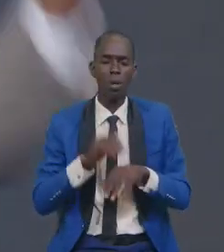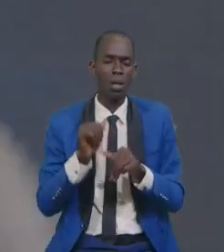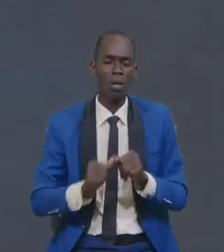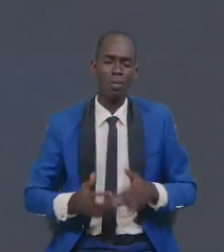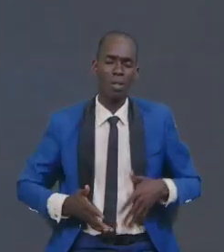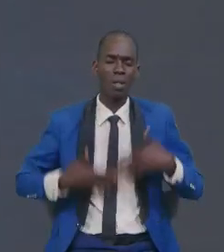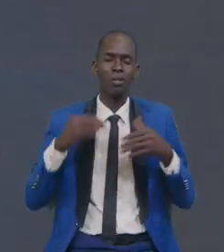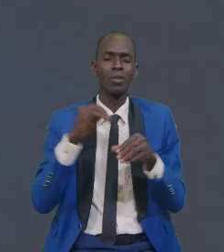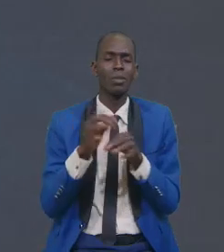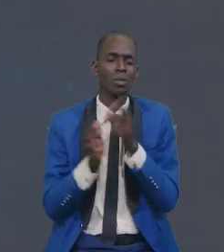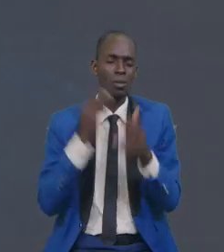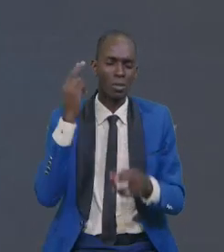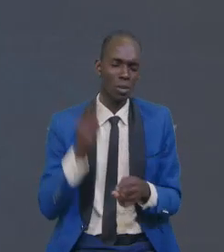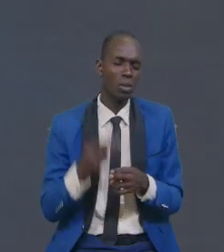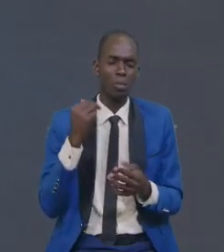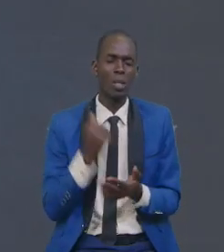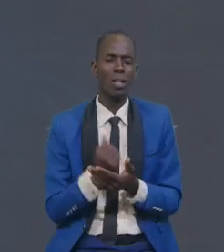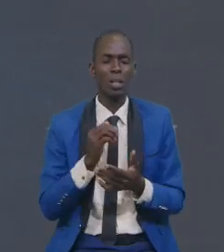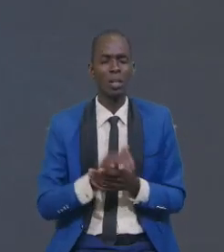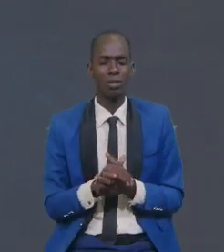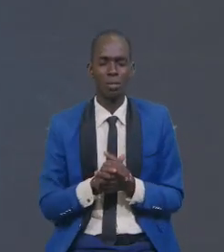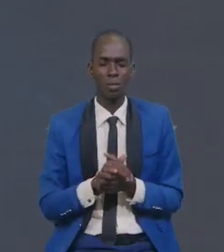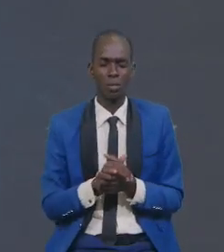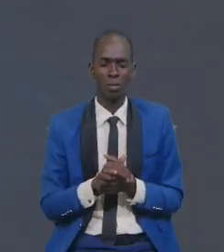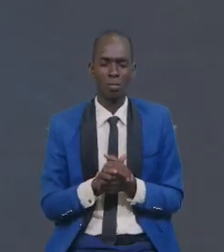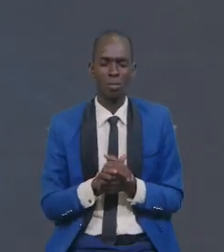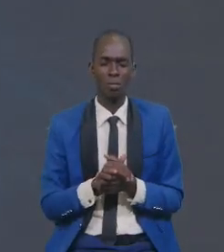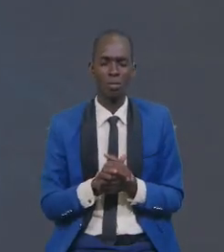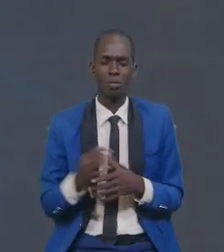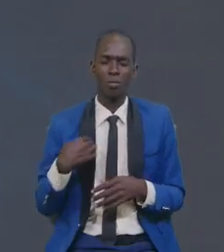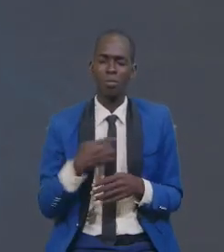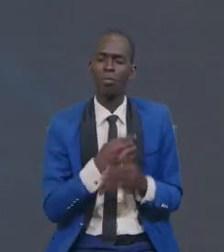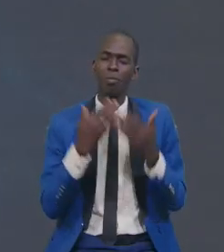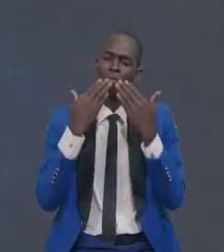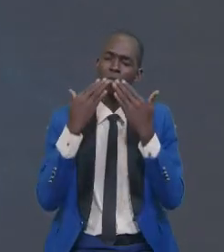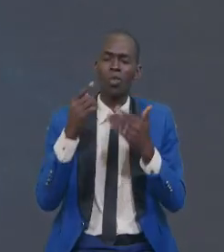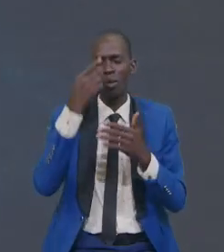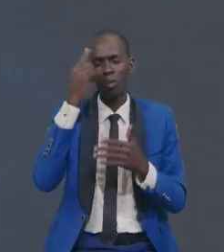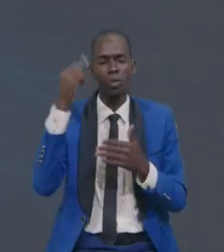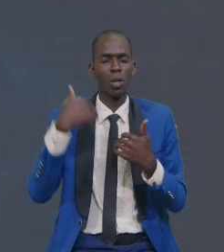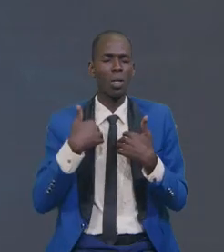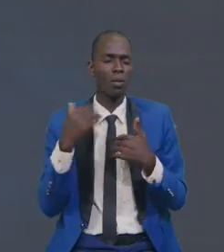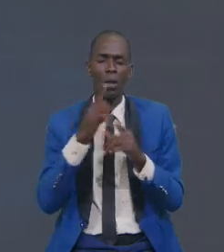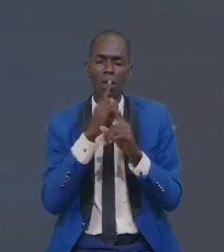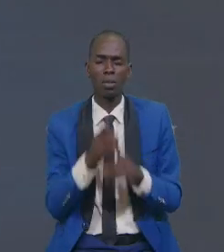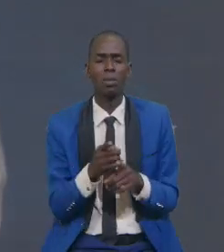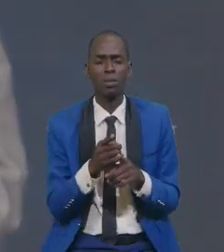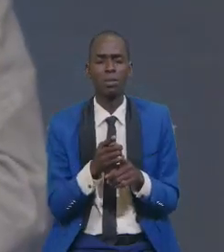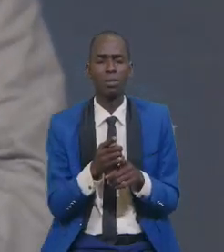in Jesus' name. Well, thank you, because we know you have answered.